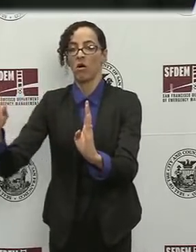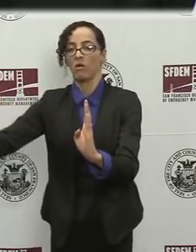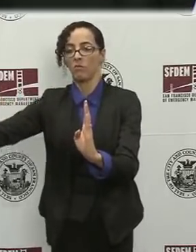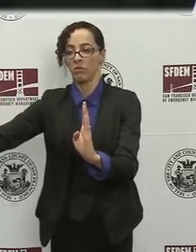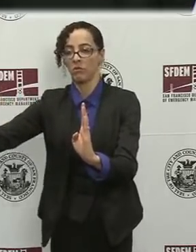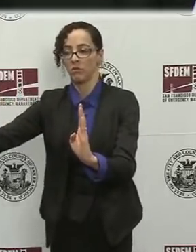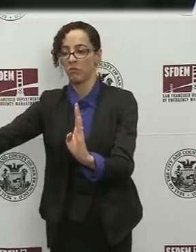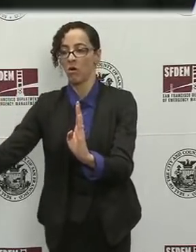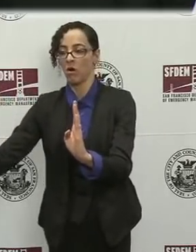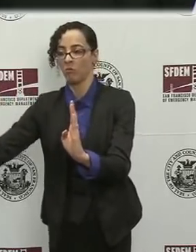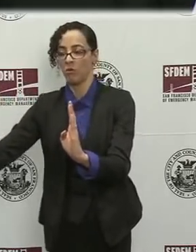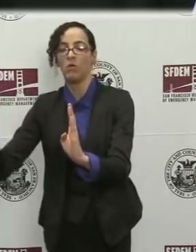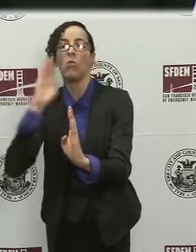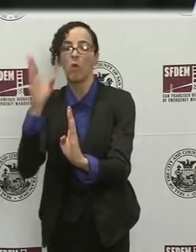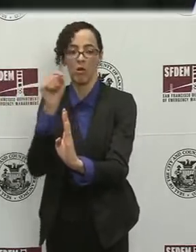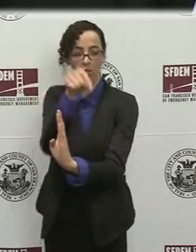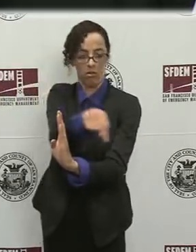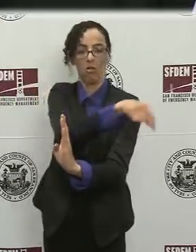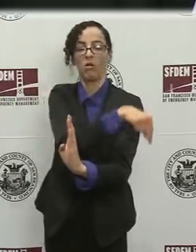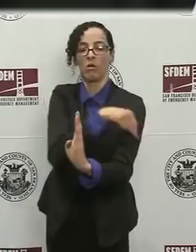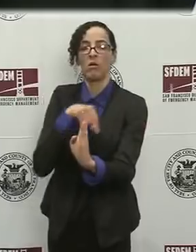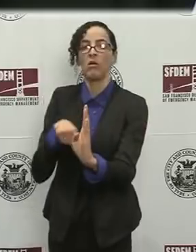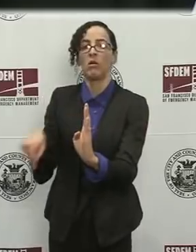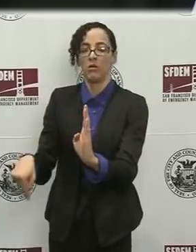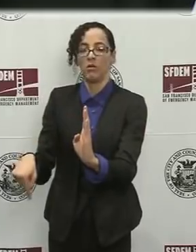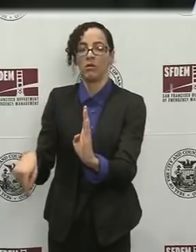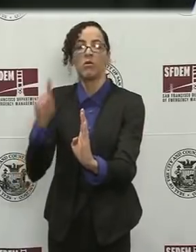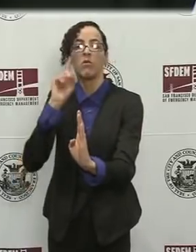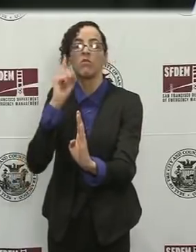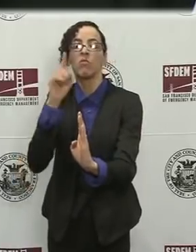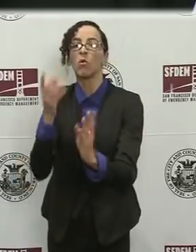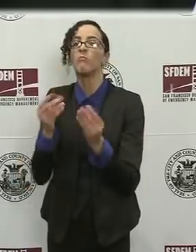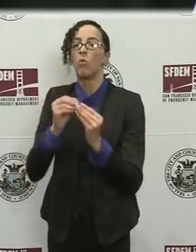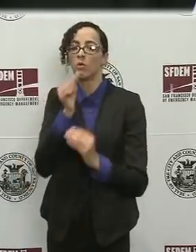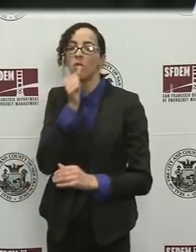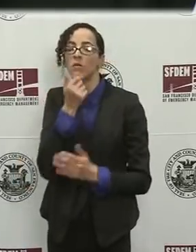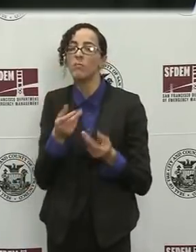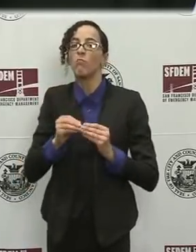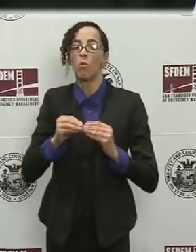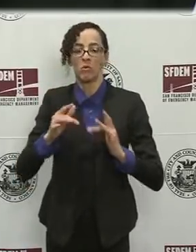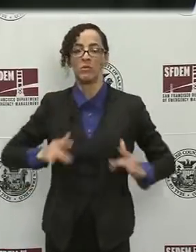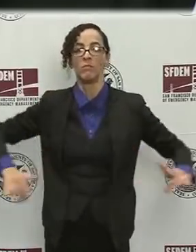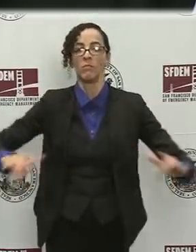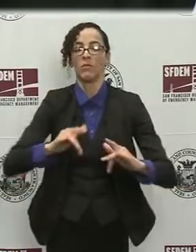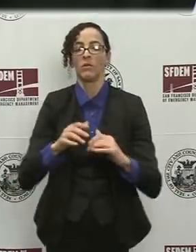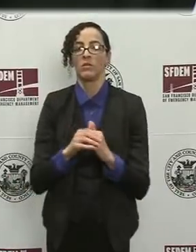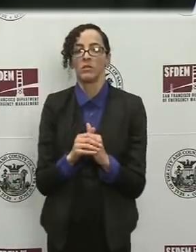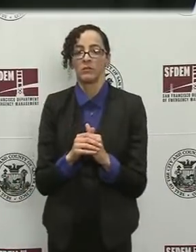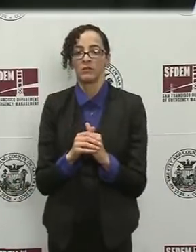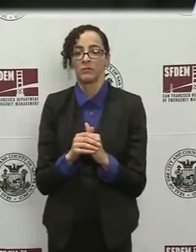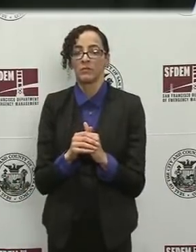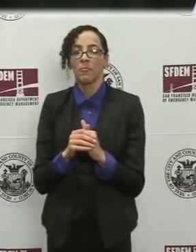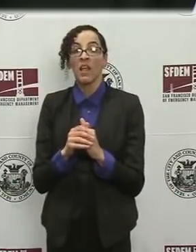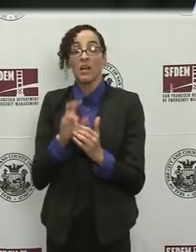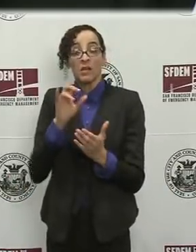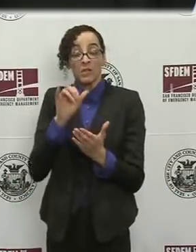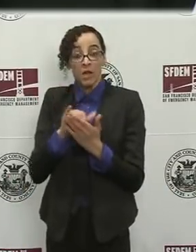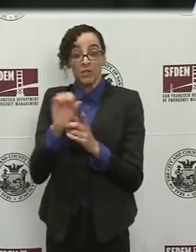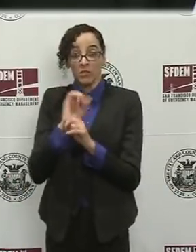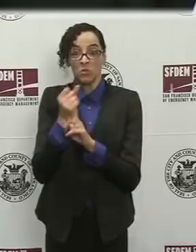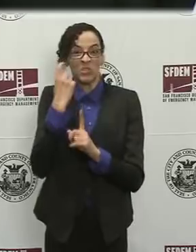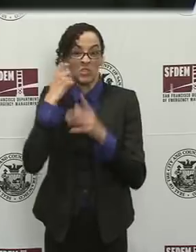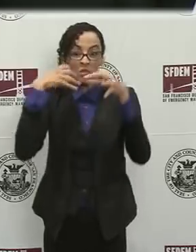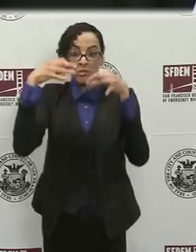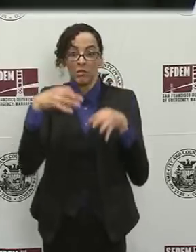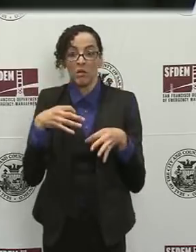additional privacy. This will help us really provide a relief valve on the back end of our system, allowing individuals who